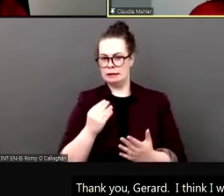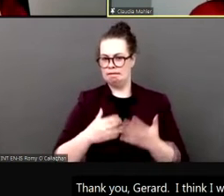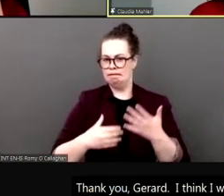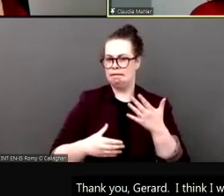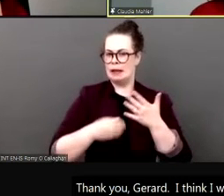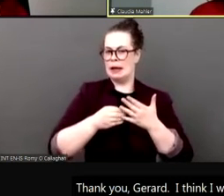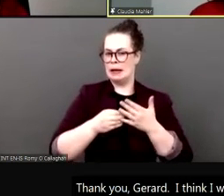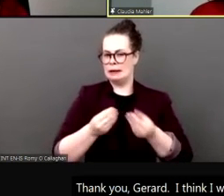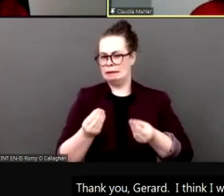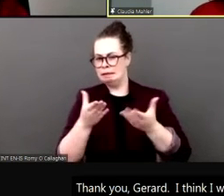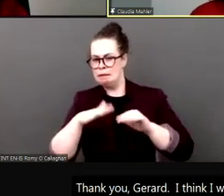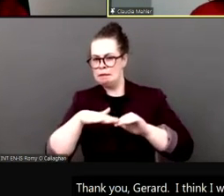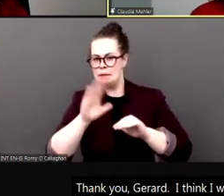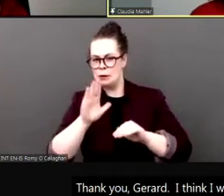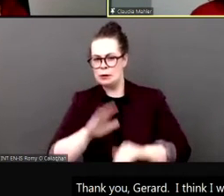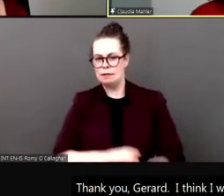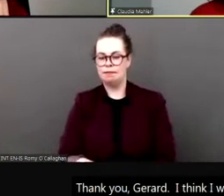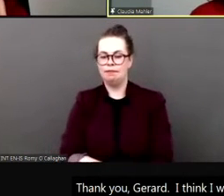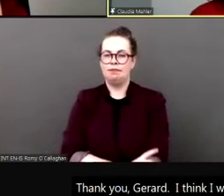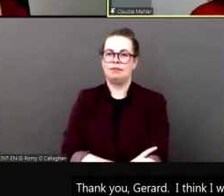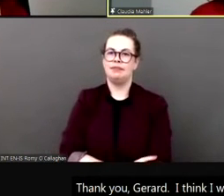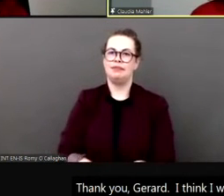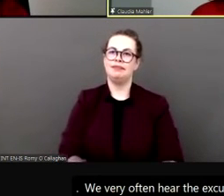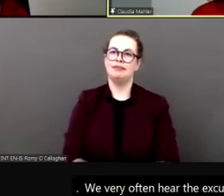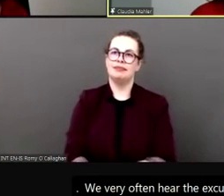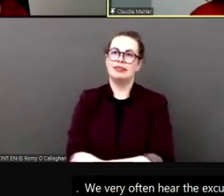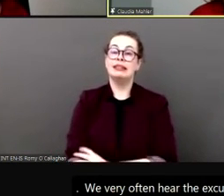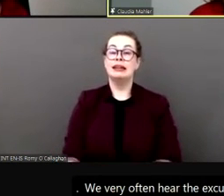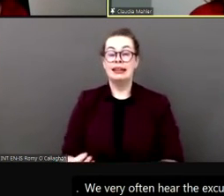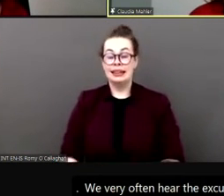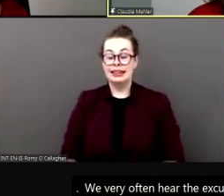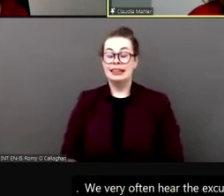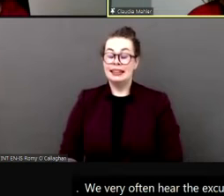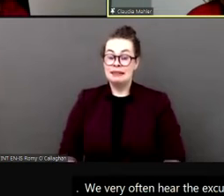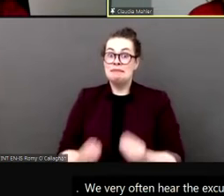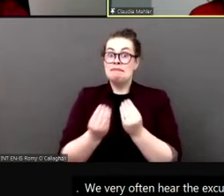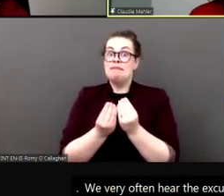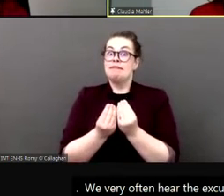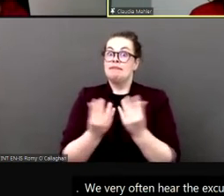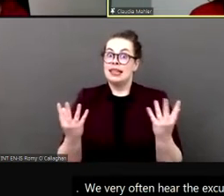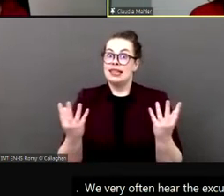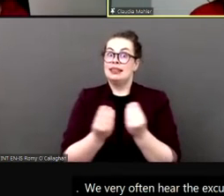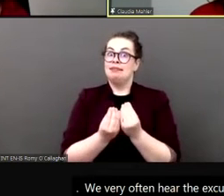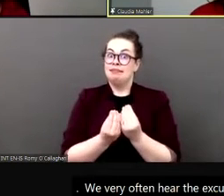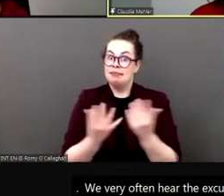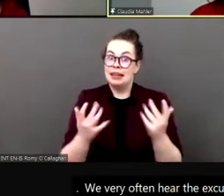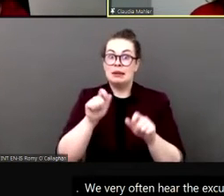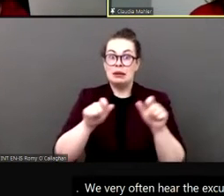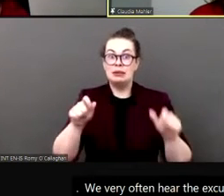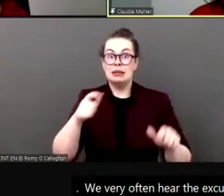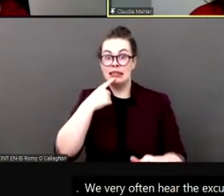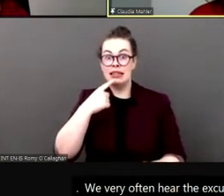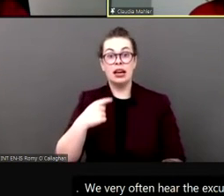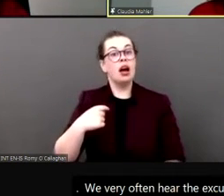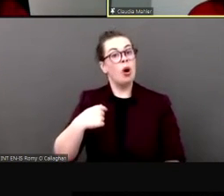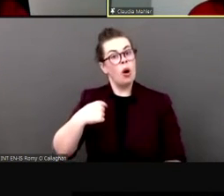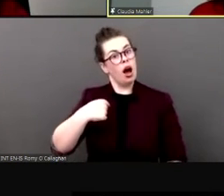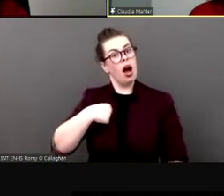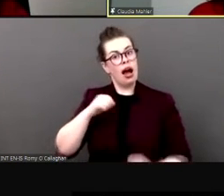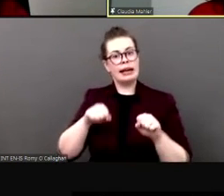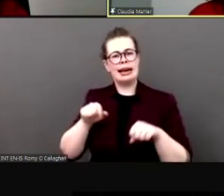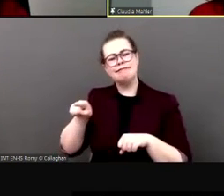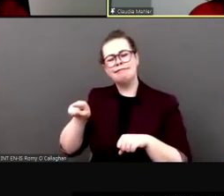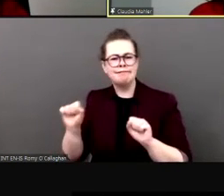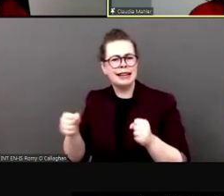best interest of the older person. So I remember also that we had this discussion when we discussed